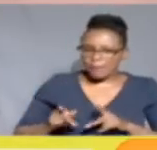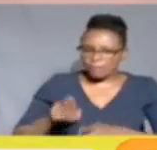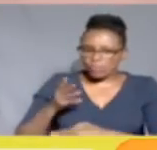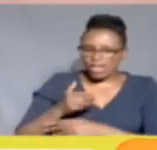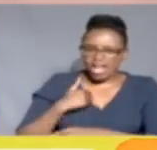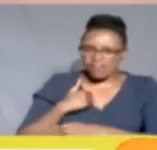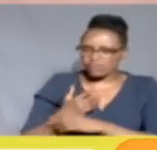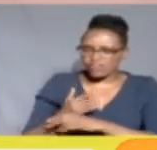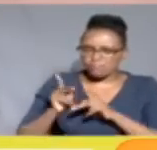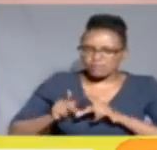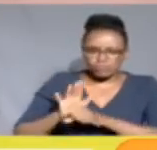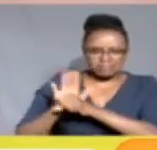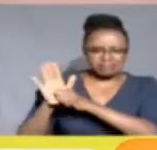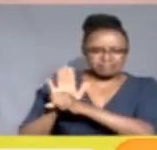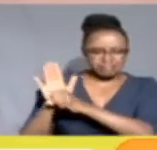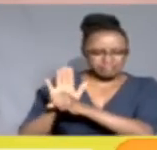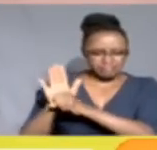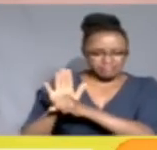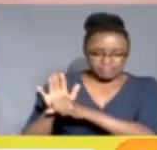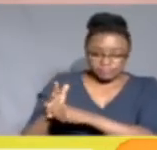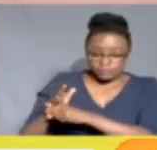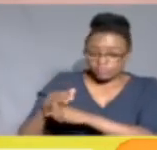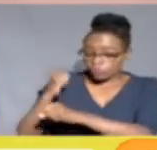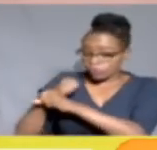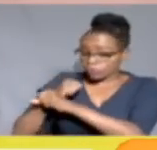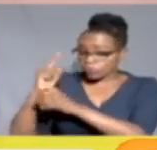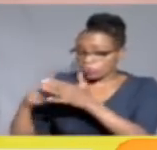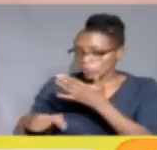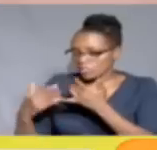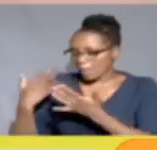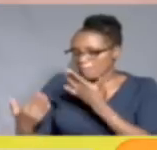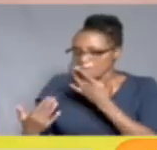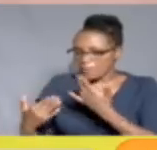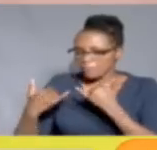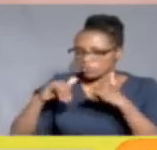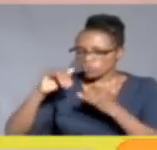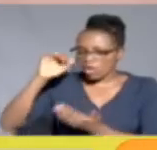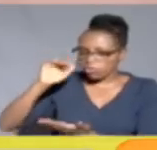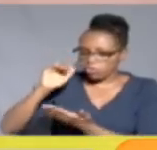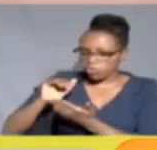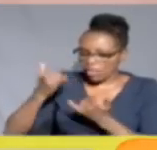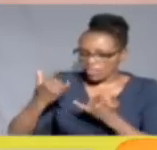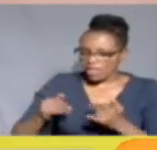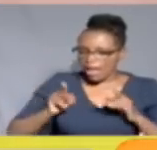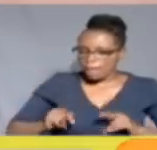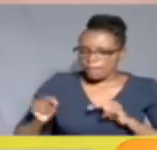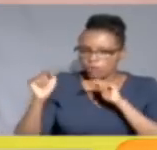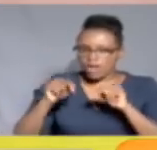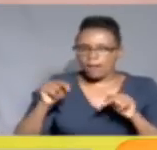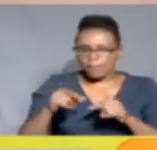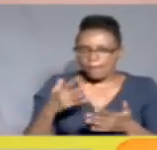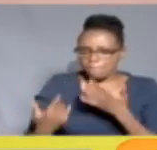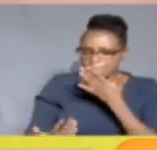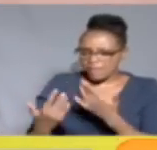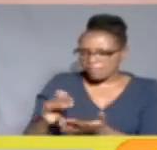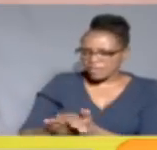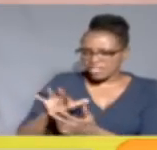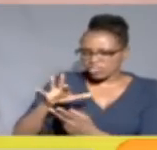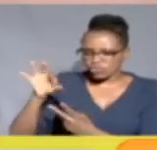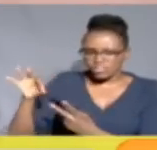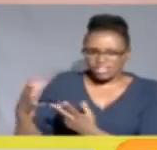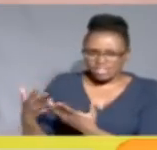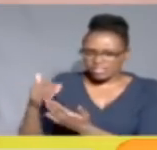so overcrowded. What is being done to maybe lessen the amount of young people coming in, maybe putting them in